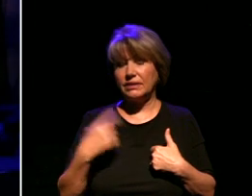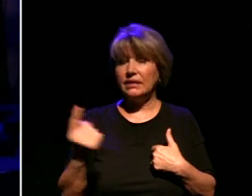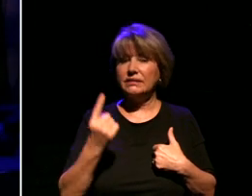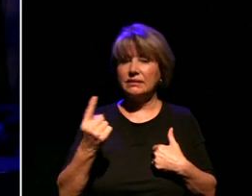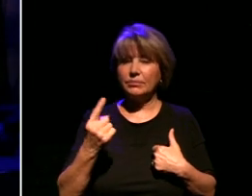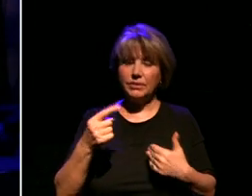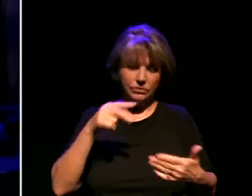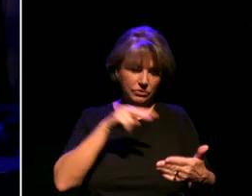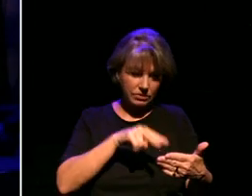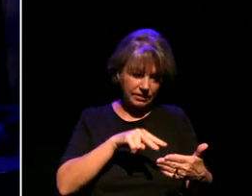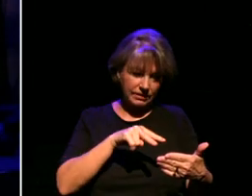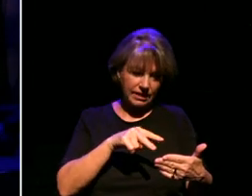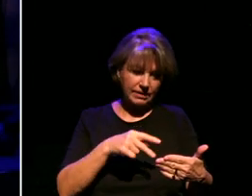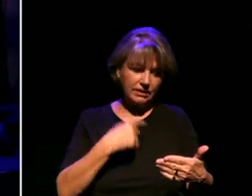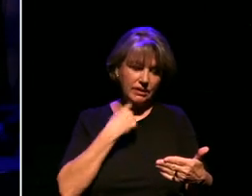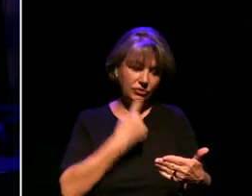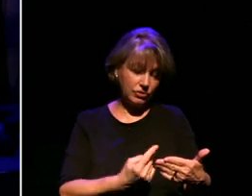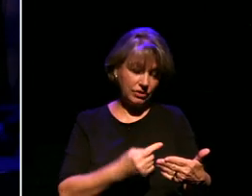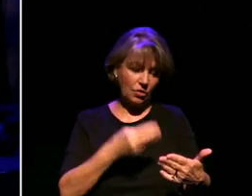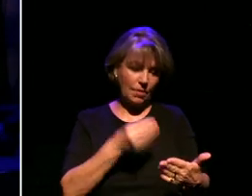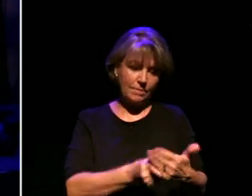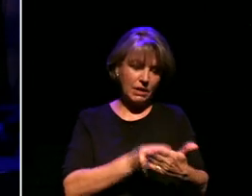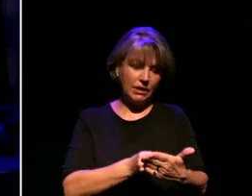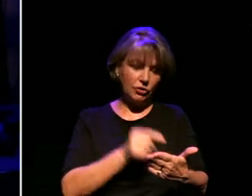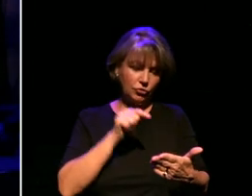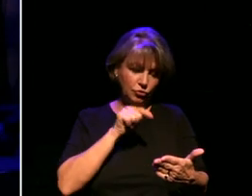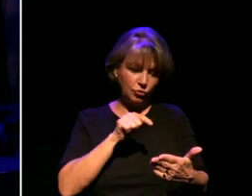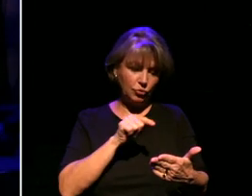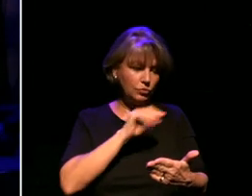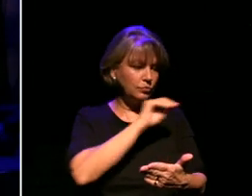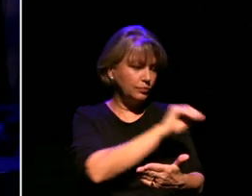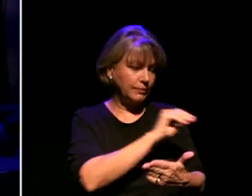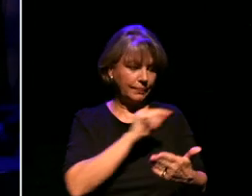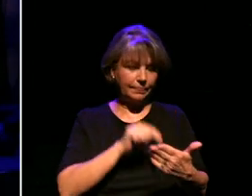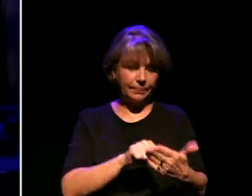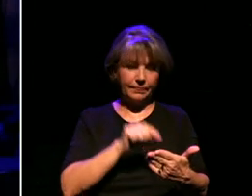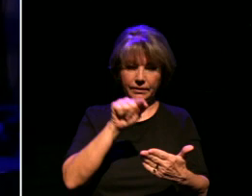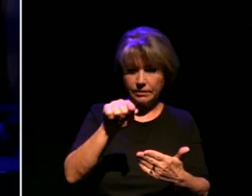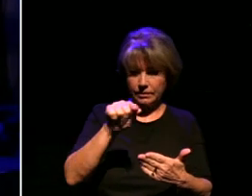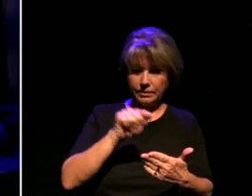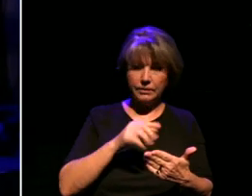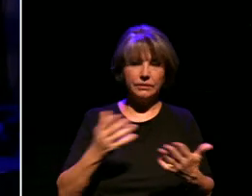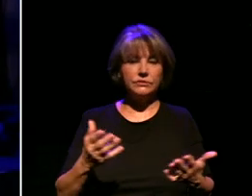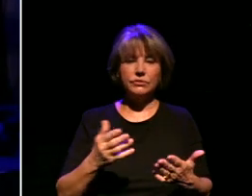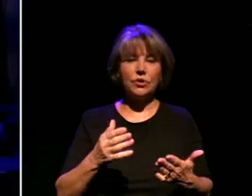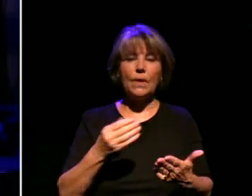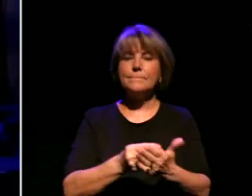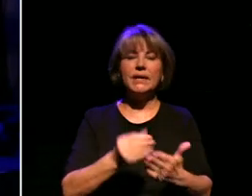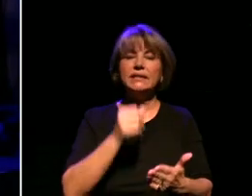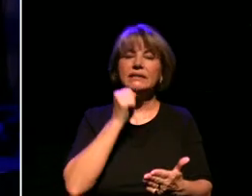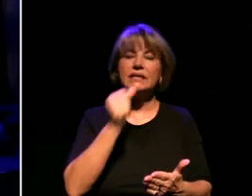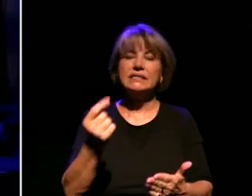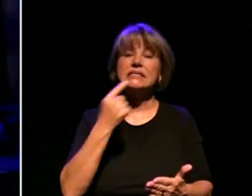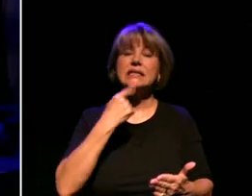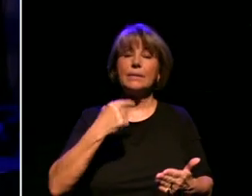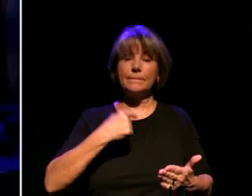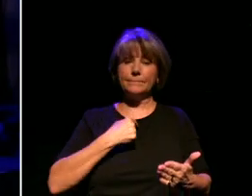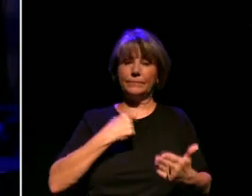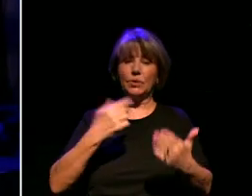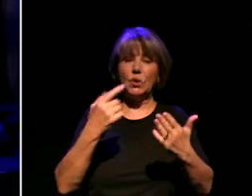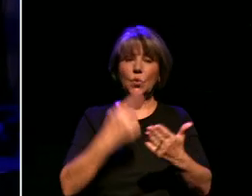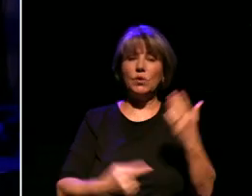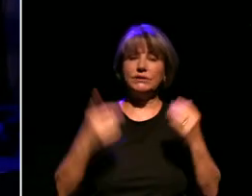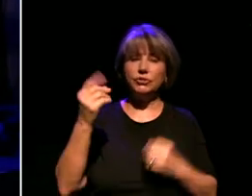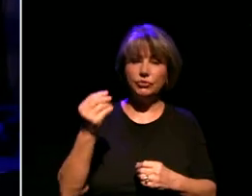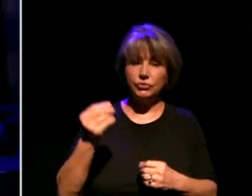you could say to money where it needs to go so money doesn't tell you what to do, okay? And that's the value of a plan, is